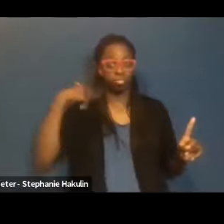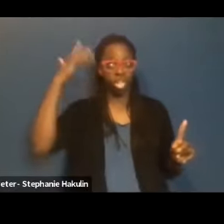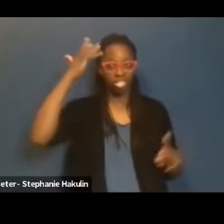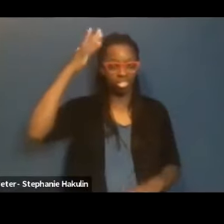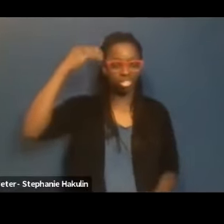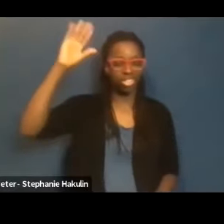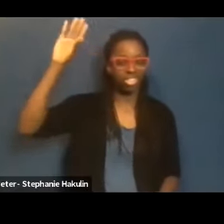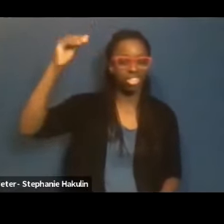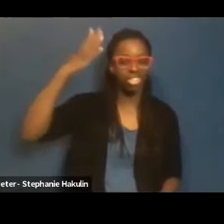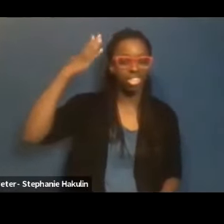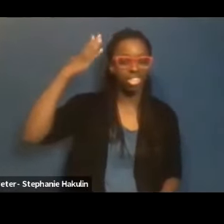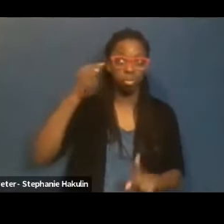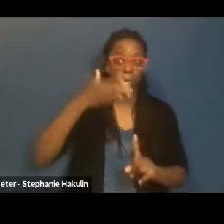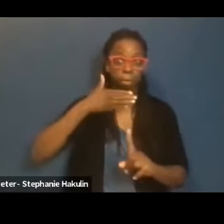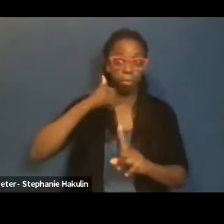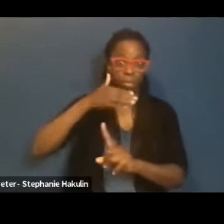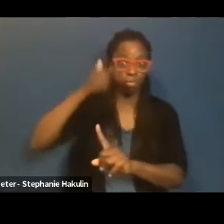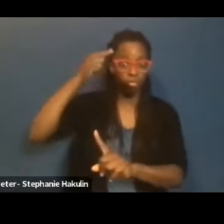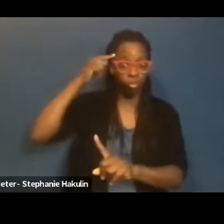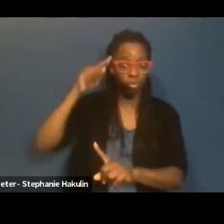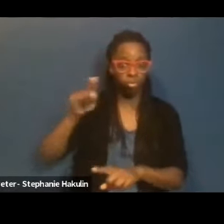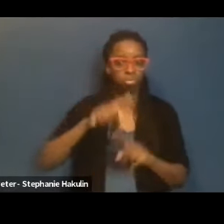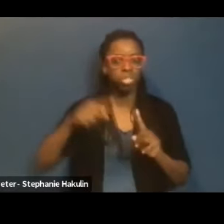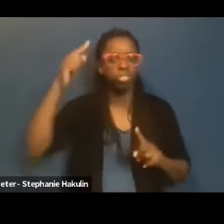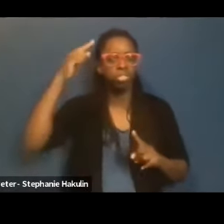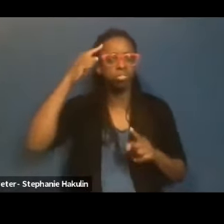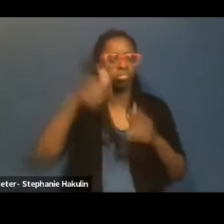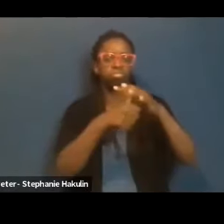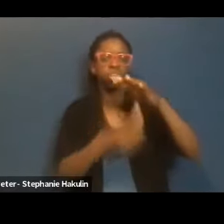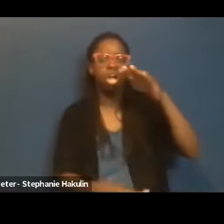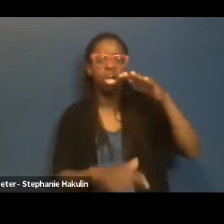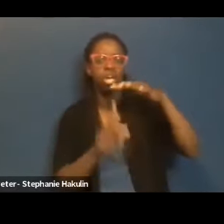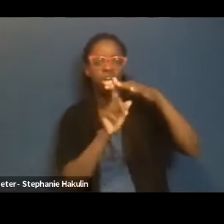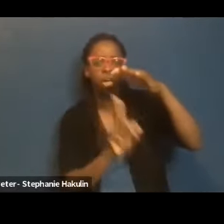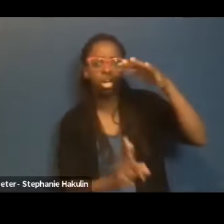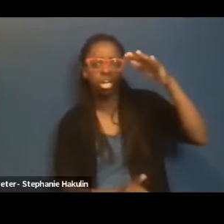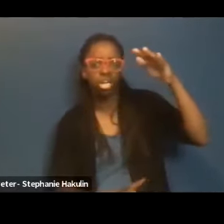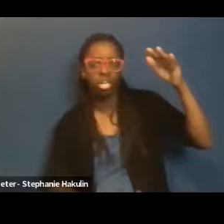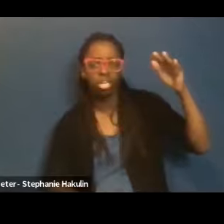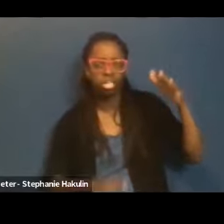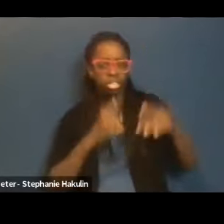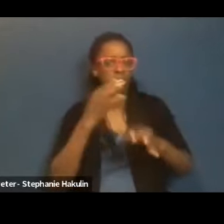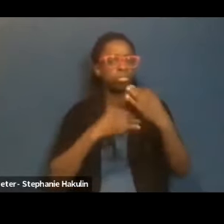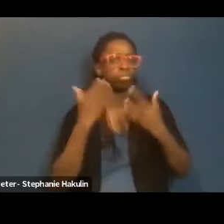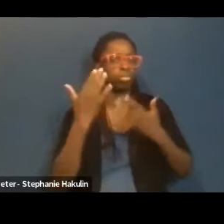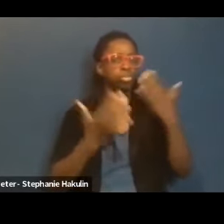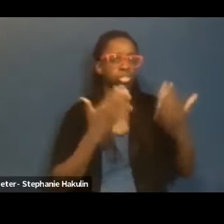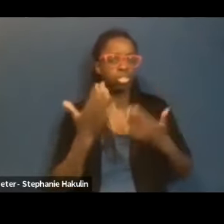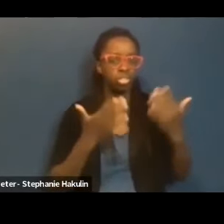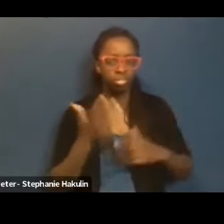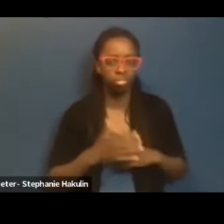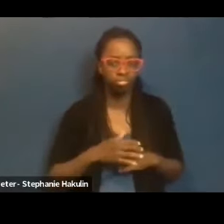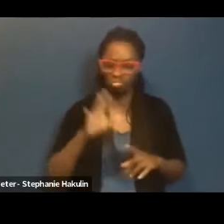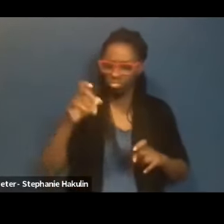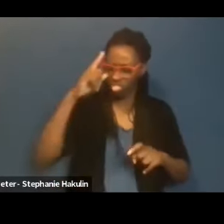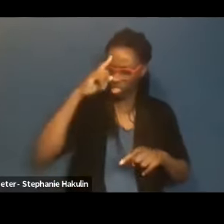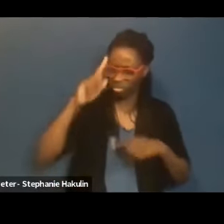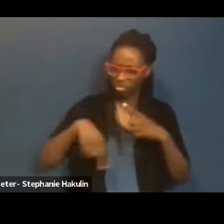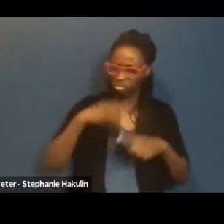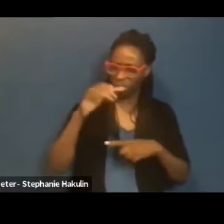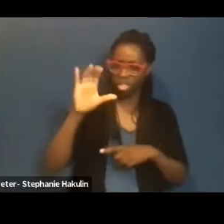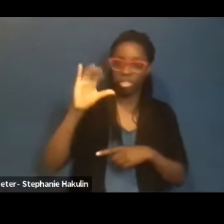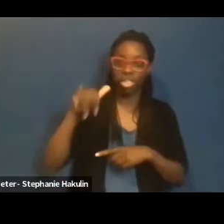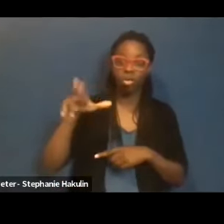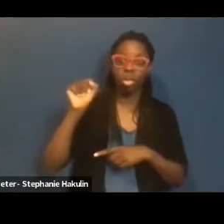it's easier to drown than burn. See, the story of Icarus is not a poem. But for some reason, he's my